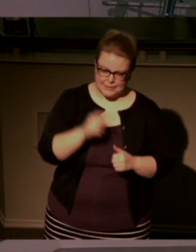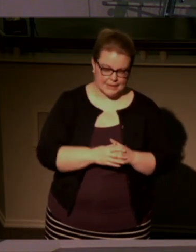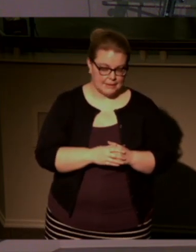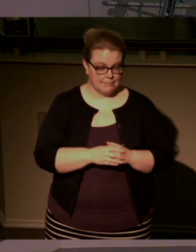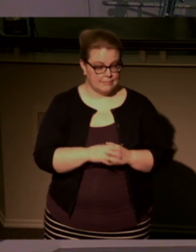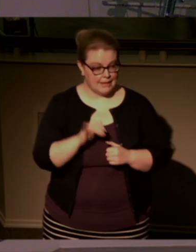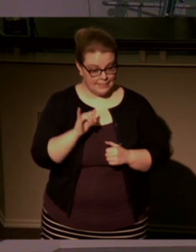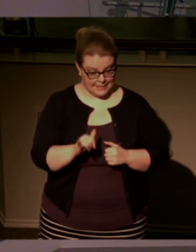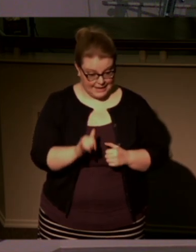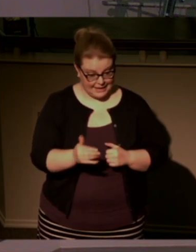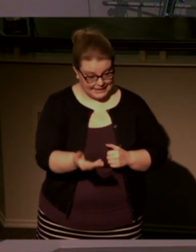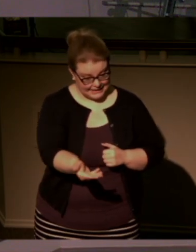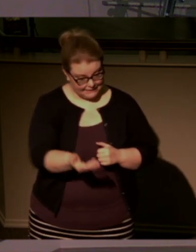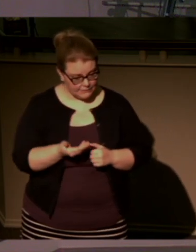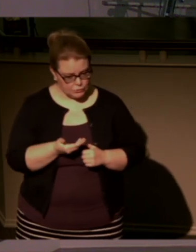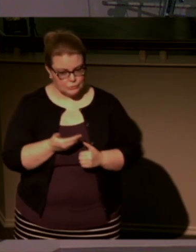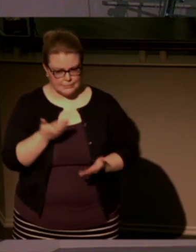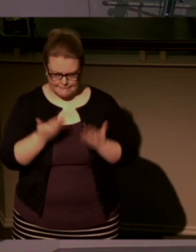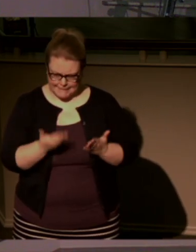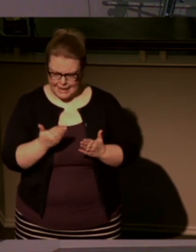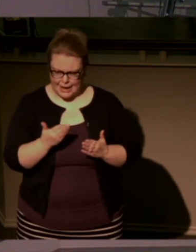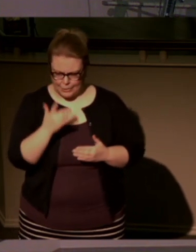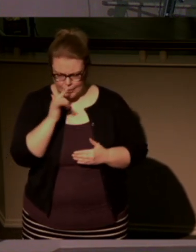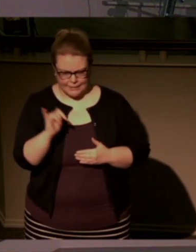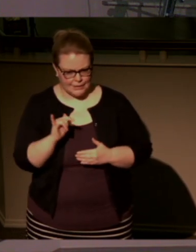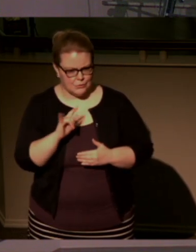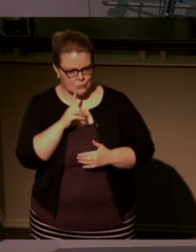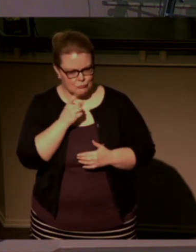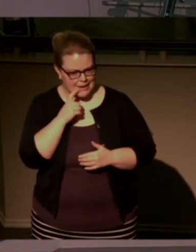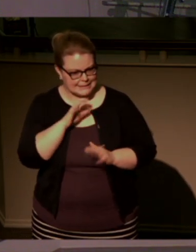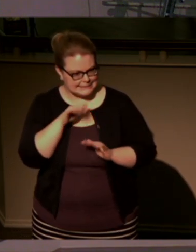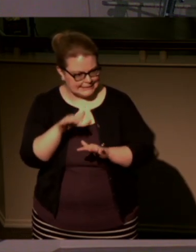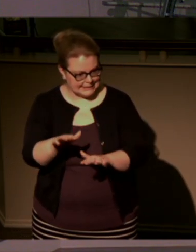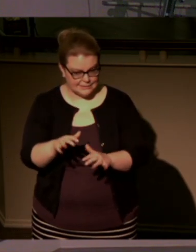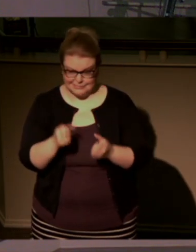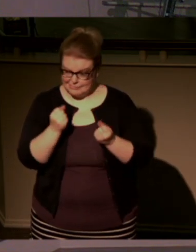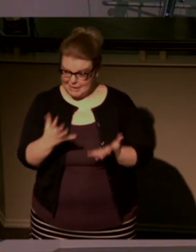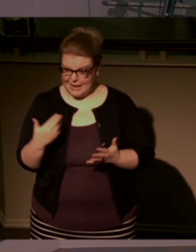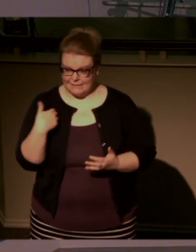invitation might look like the Red Sea. You know, there are plenty of us that think that